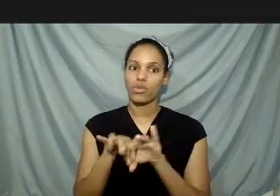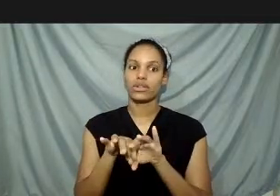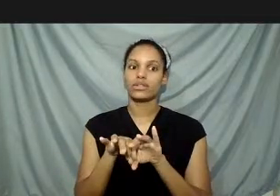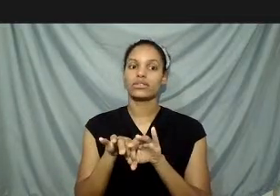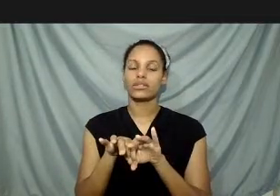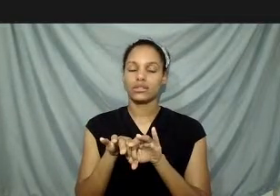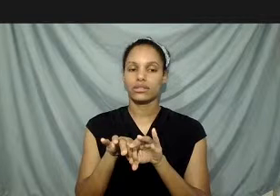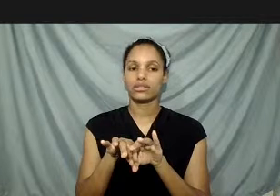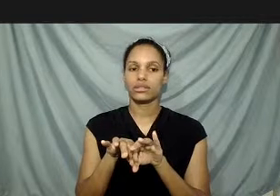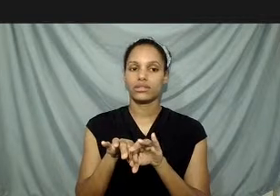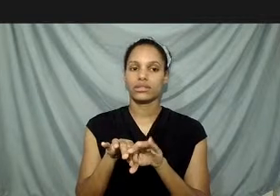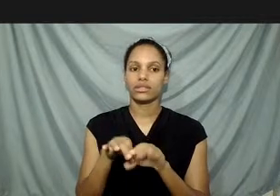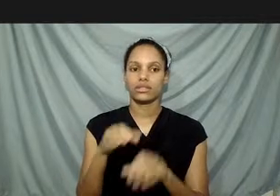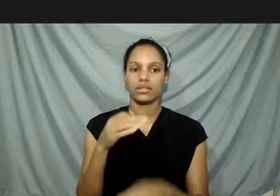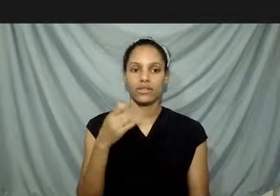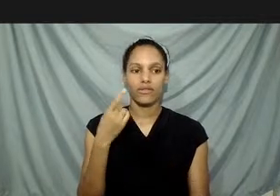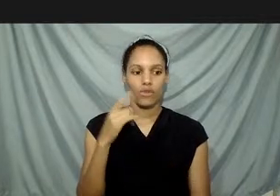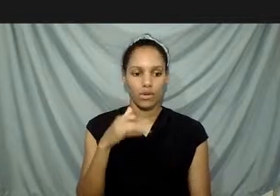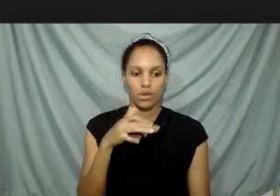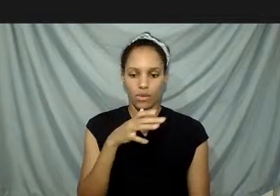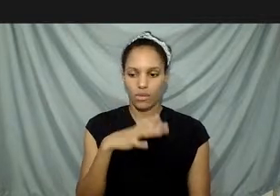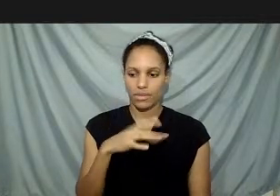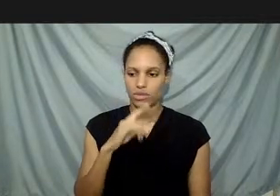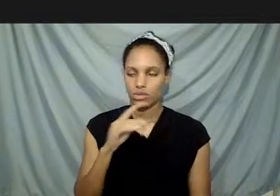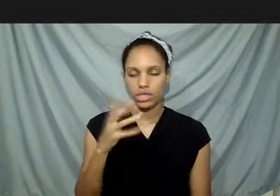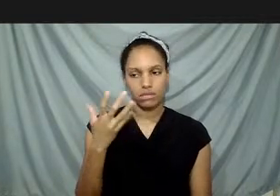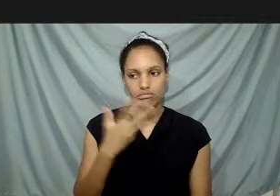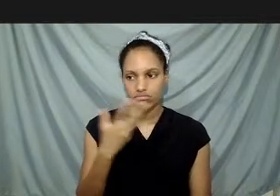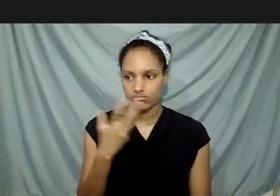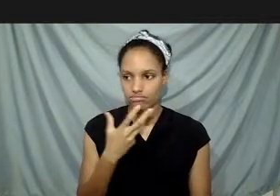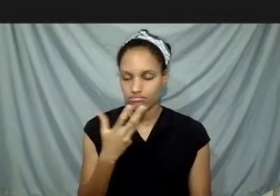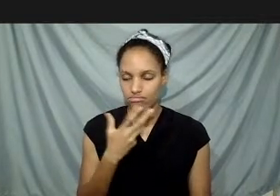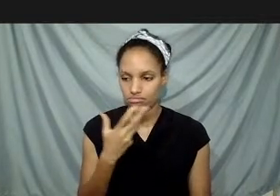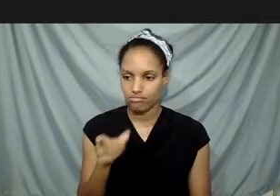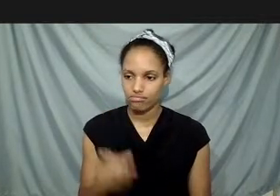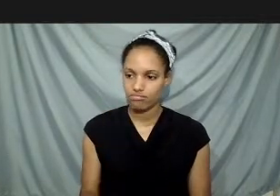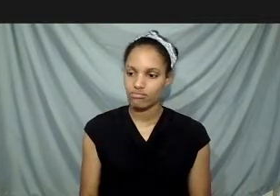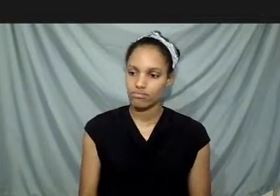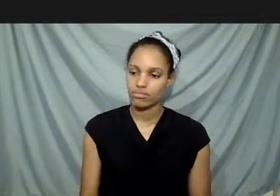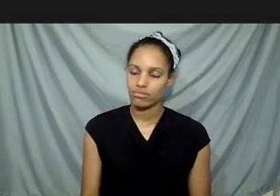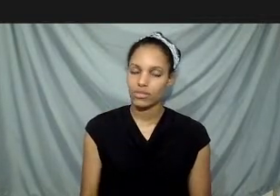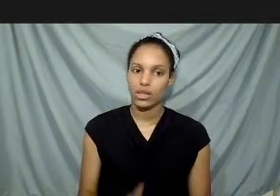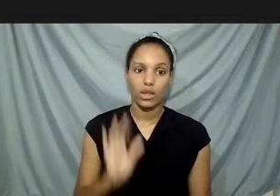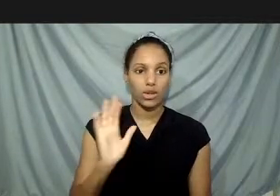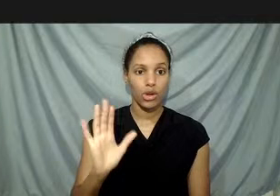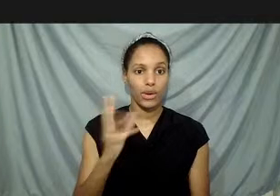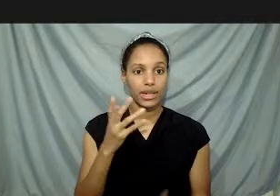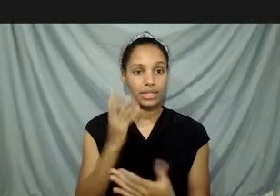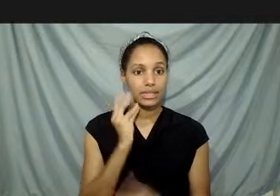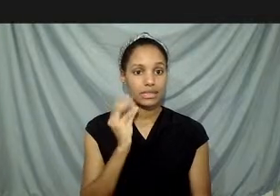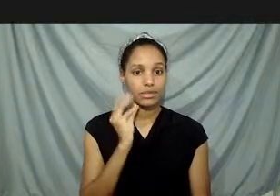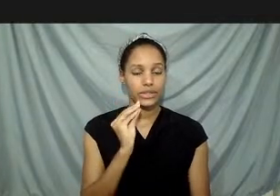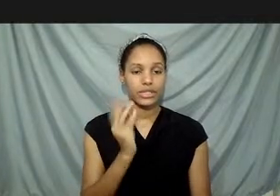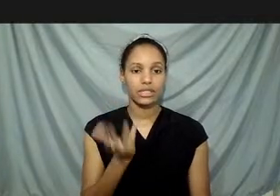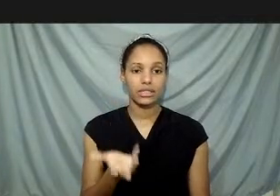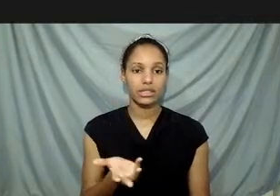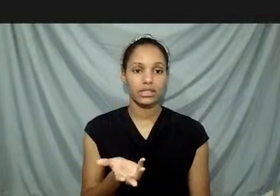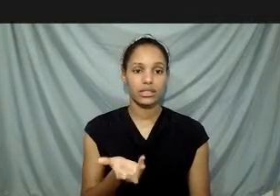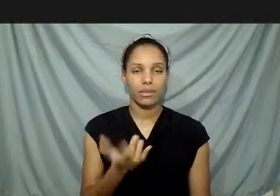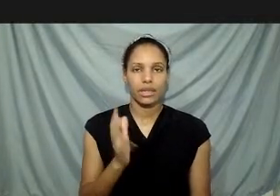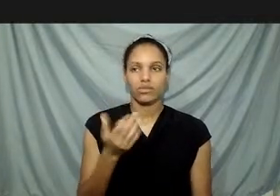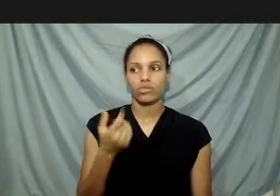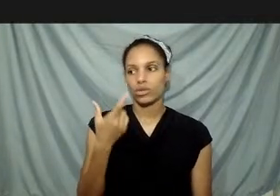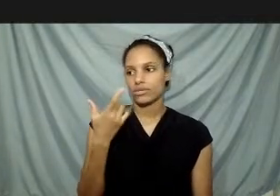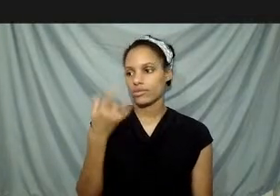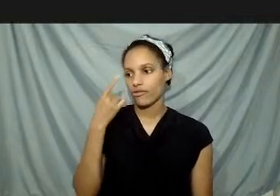of valuing women. I thought that was really incredible. That your experience and I mean, I can't, from my